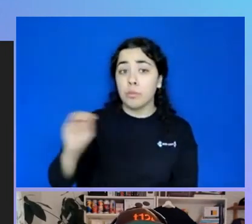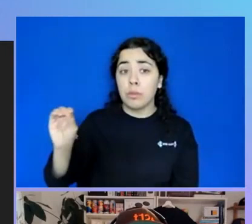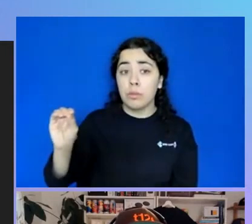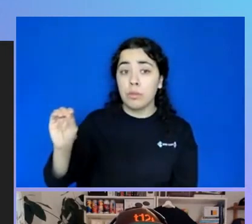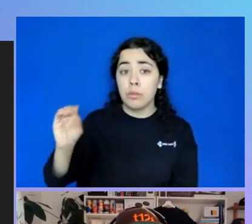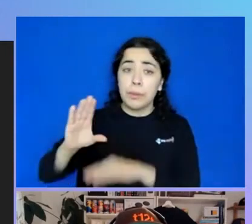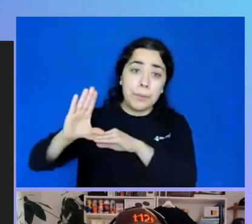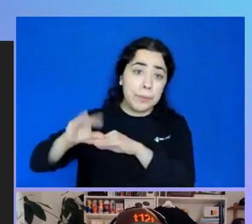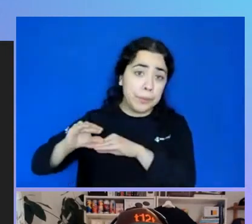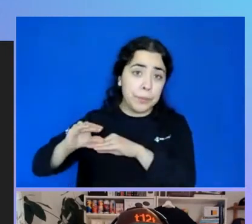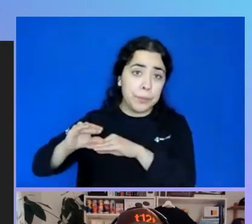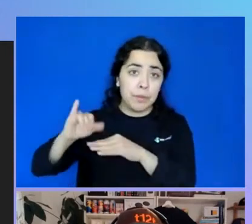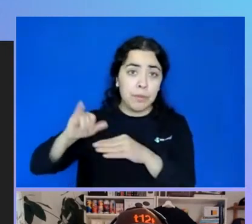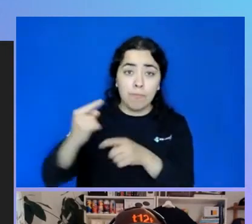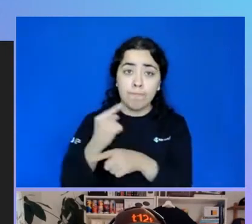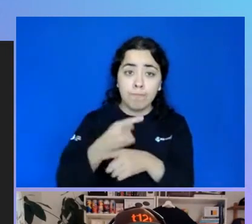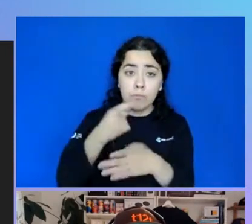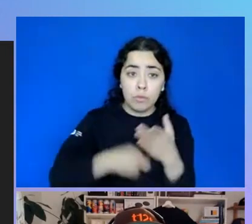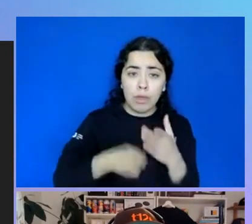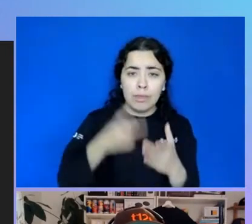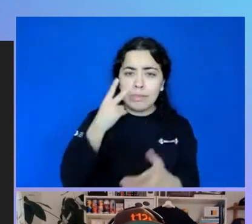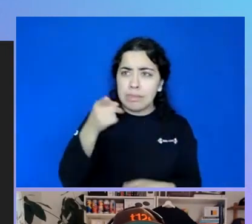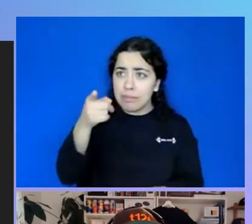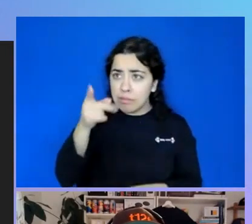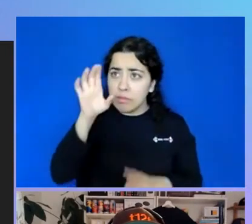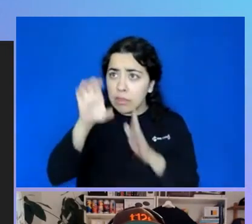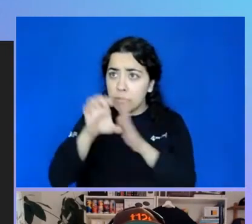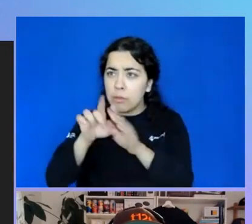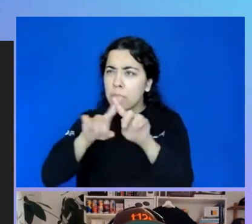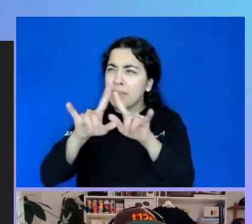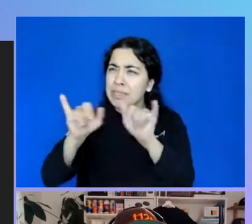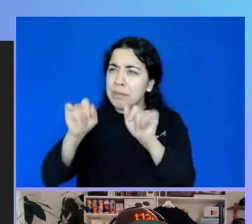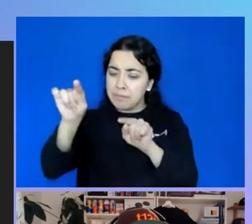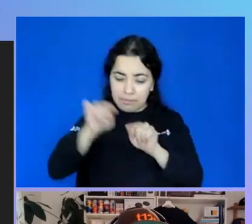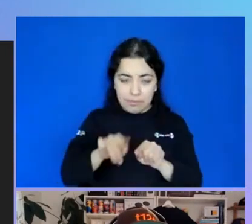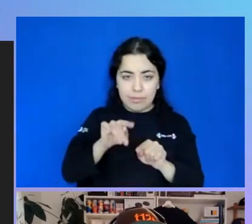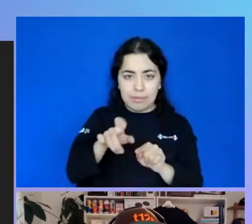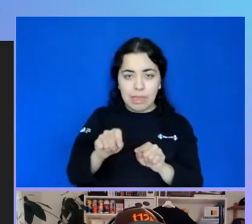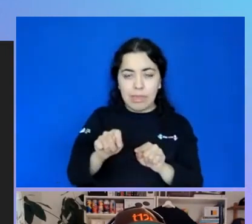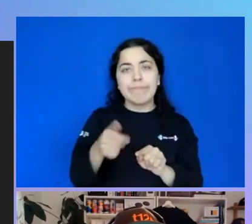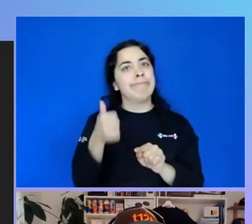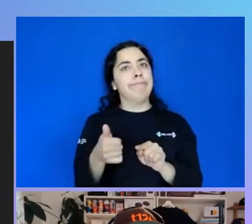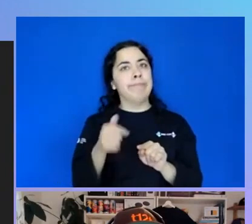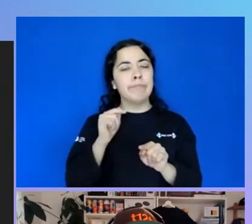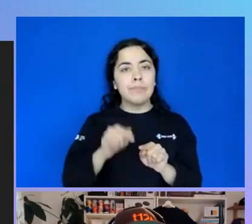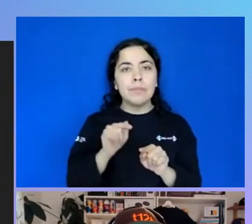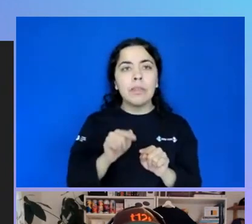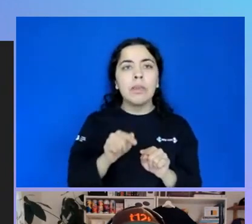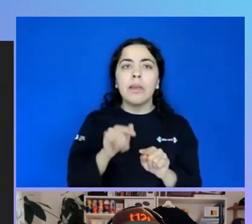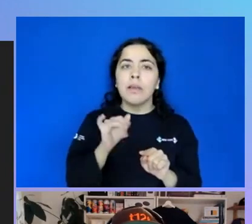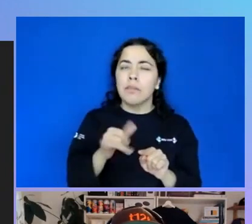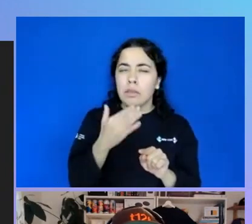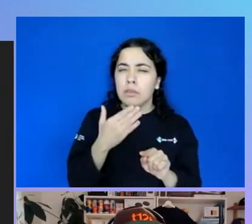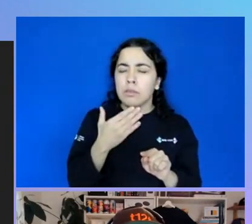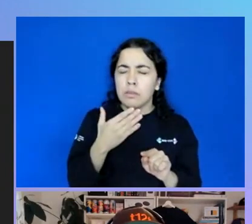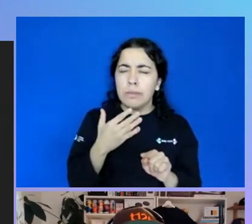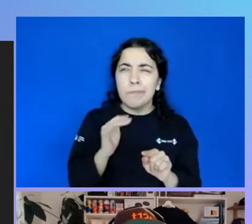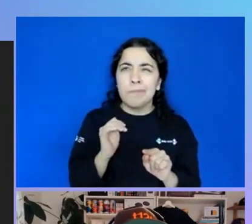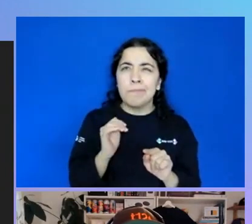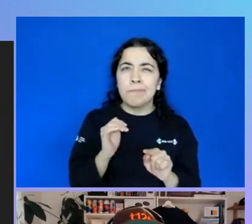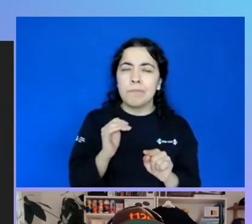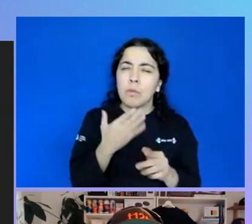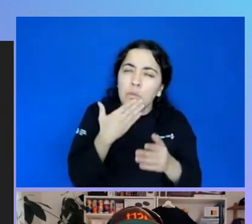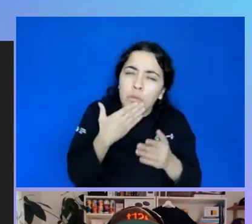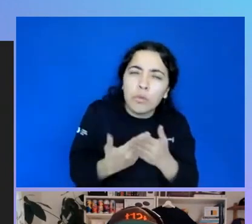off of the price that's in the text. And it's just really visual goodies, a